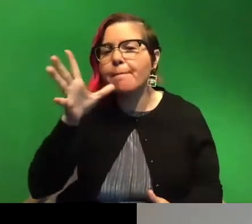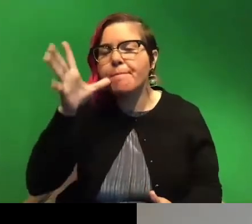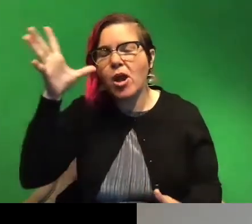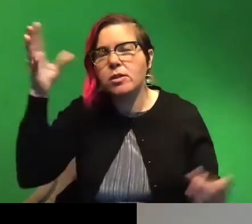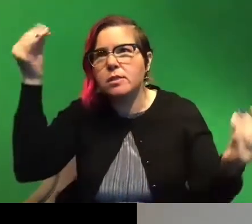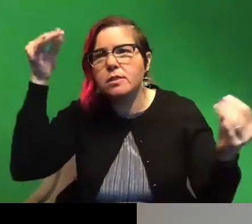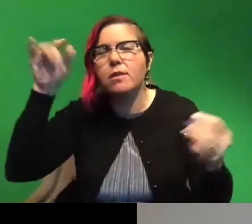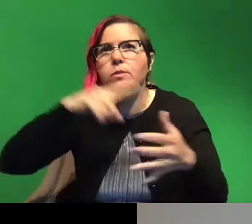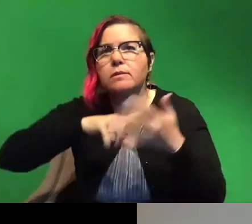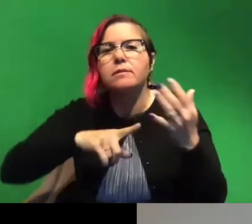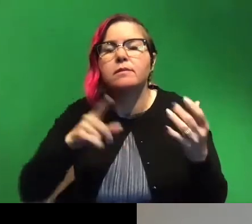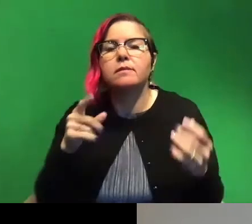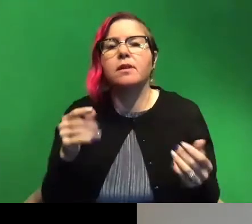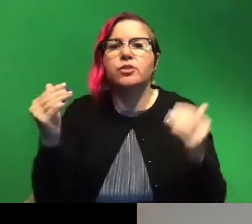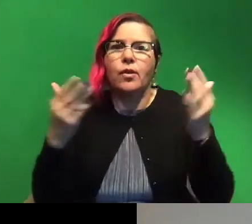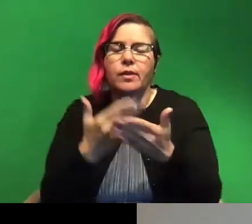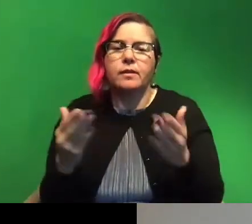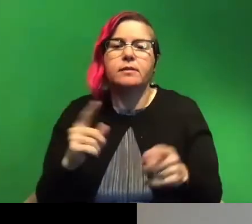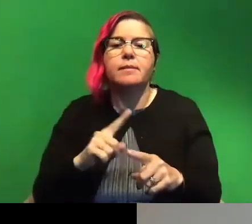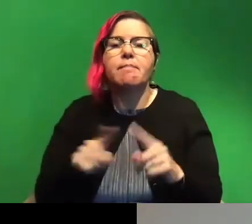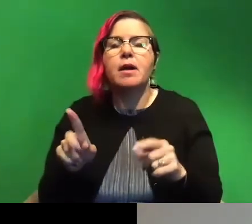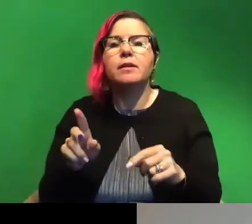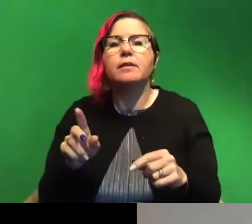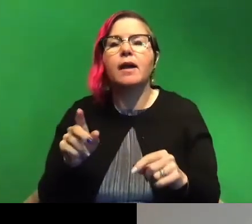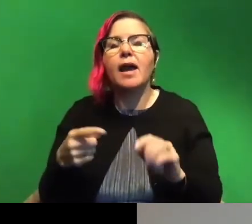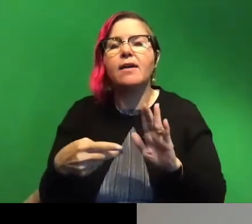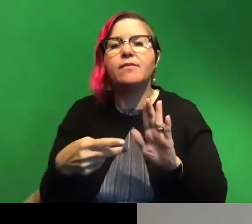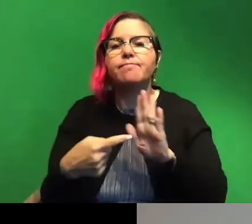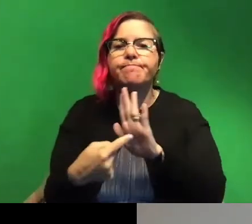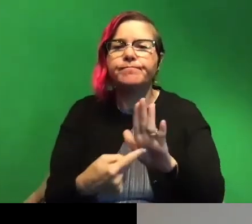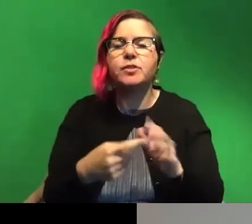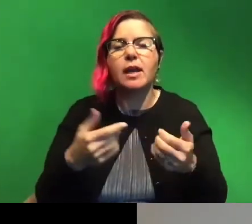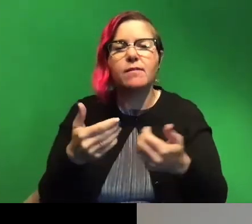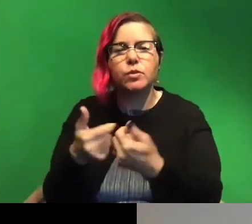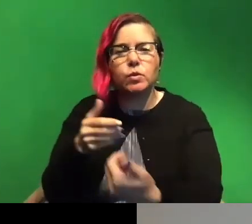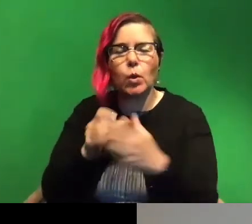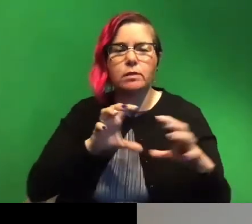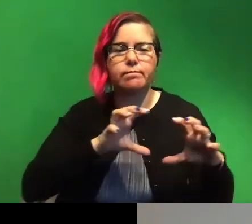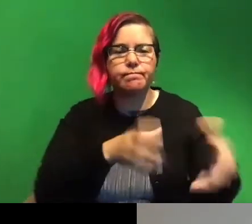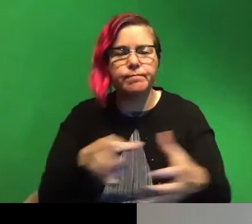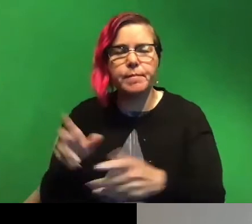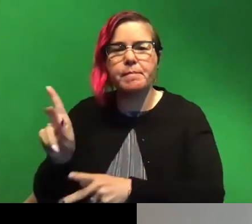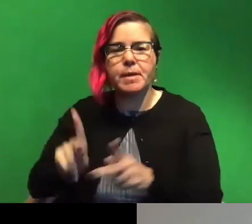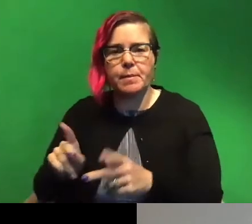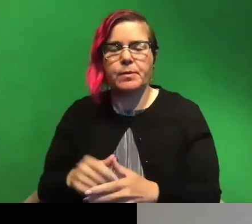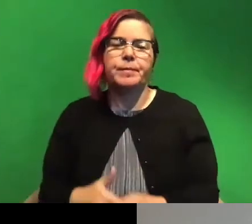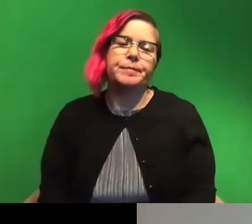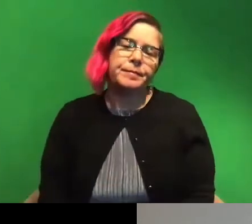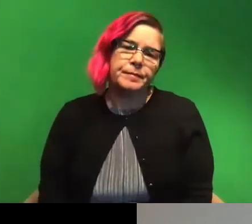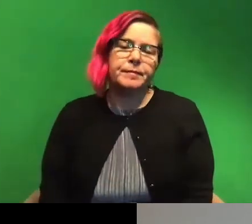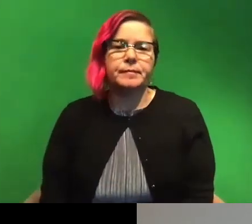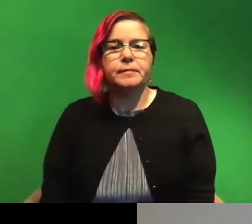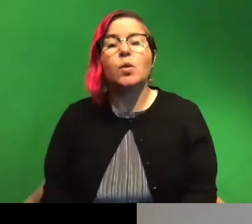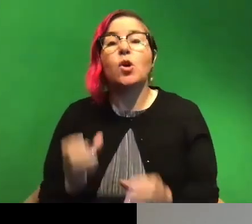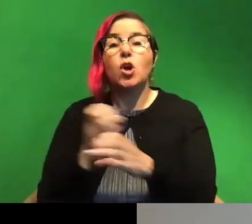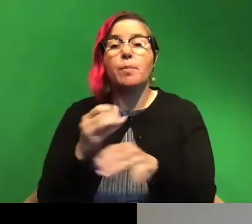of times. But those are things that are used, they're markers to use to maybe sort and categorize people. So a computer